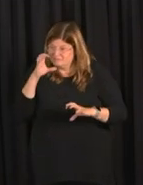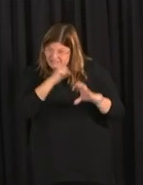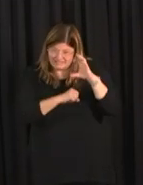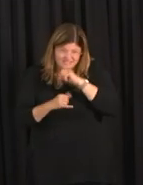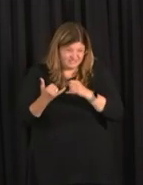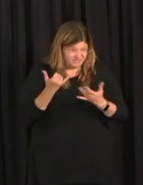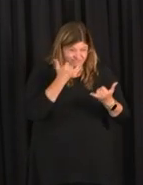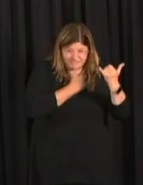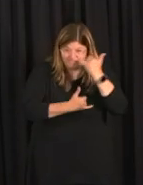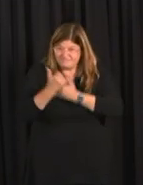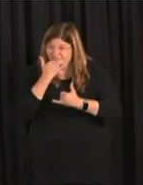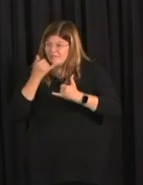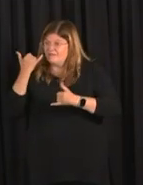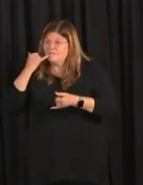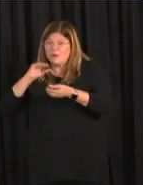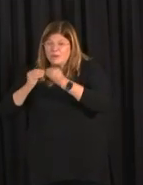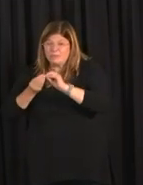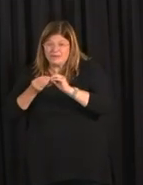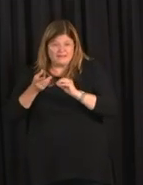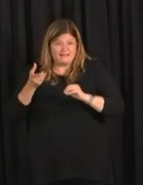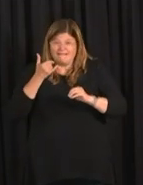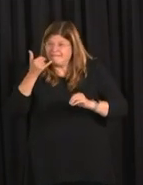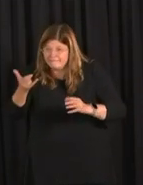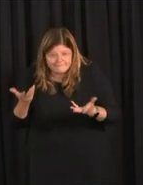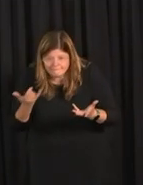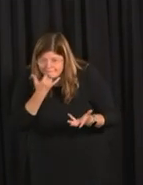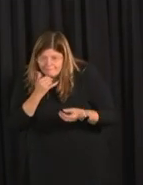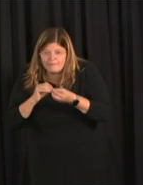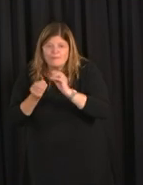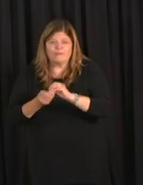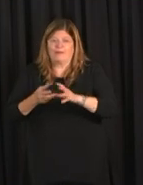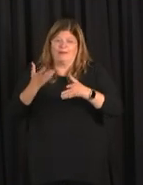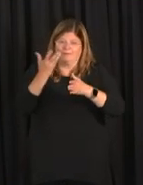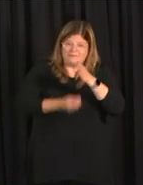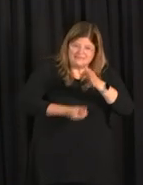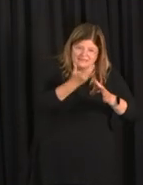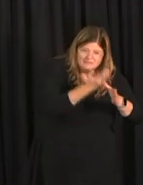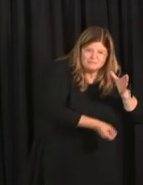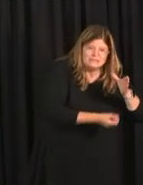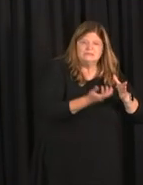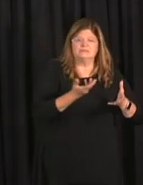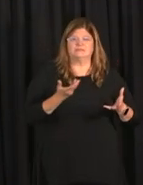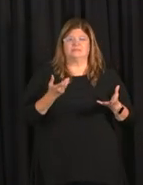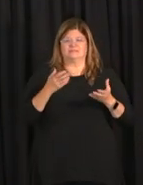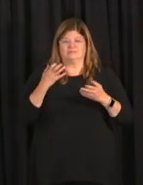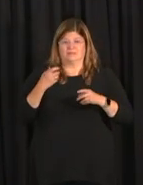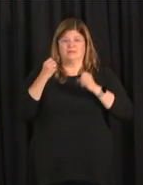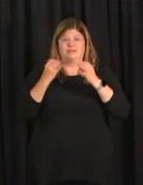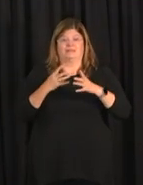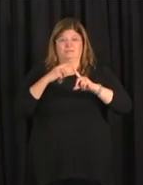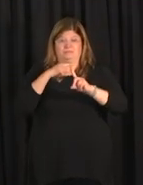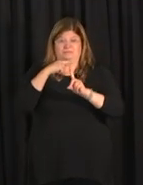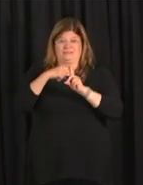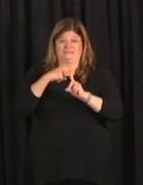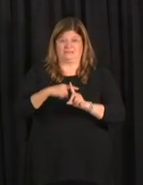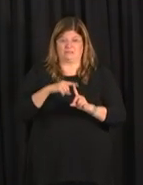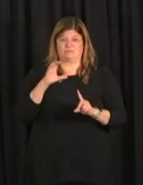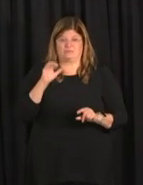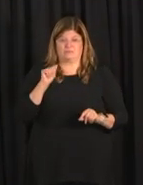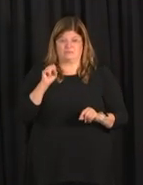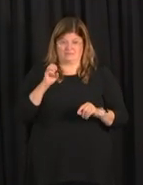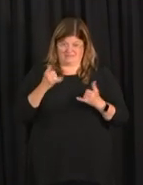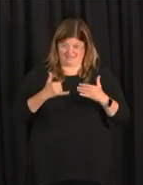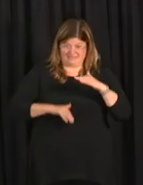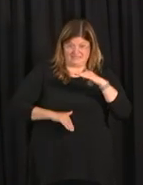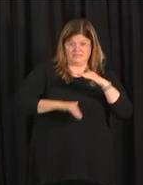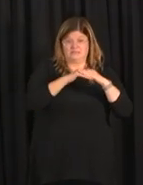incorrect phone numbers, which we find for about 3 to 4% of our positive cases. If we have